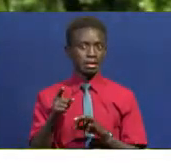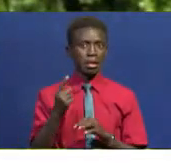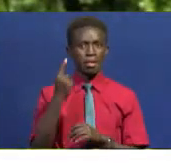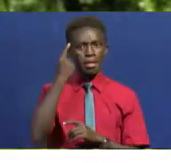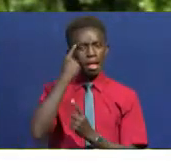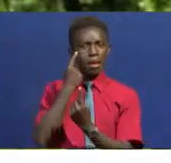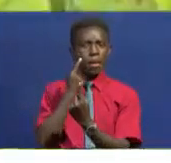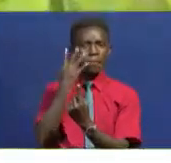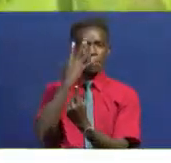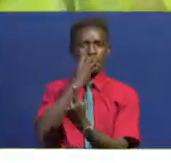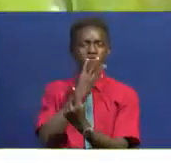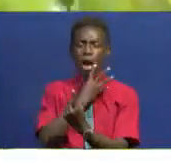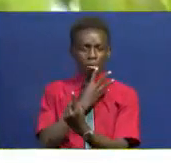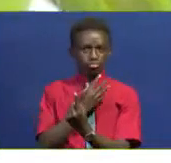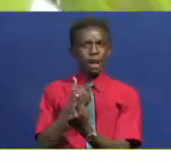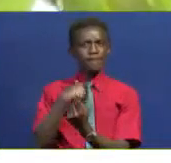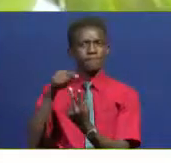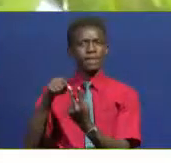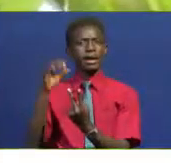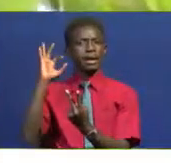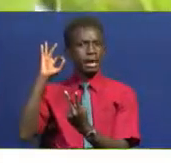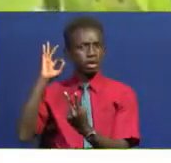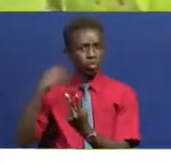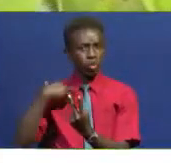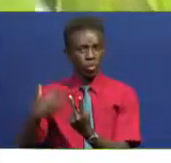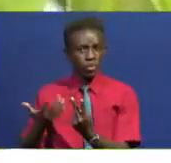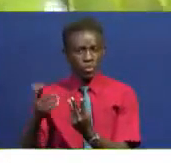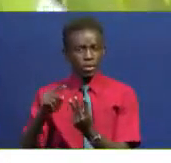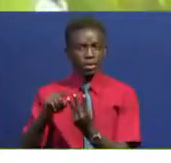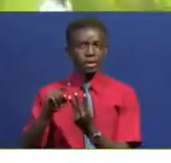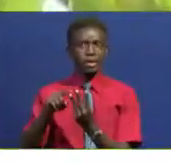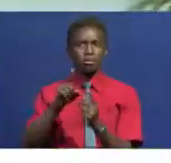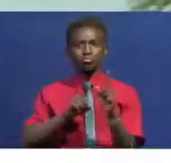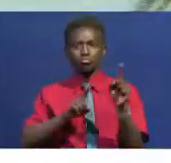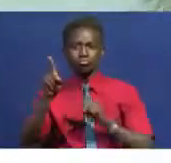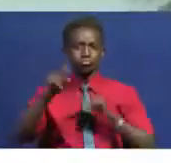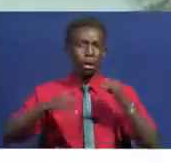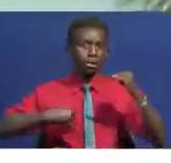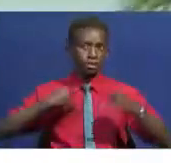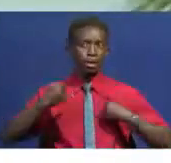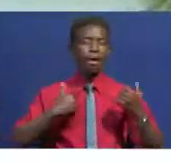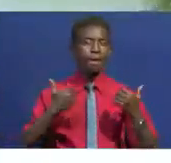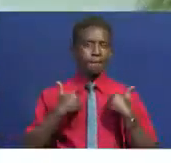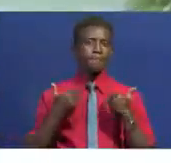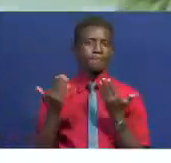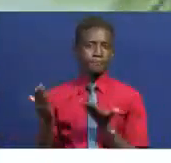nature's beauty, cultural richness, and adventure.